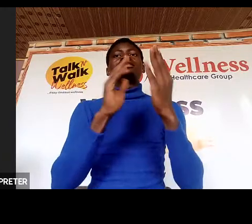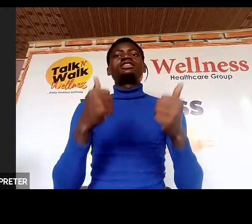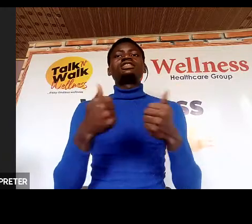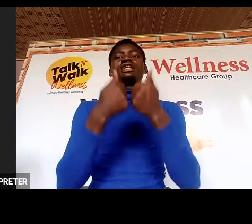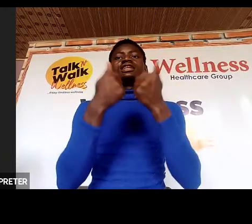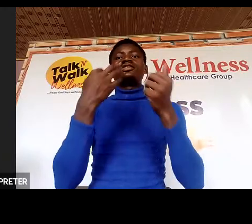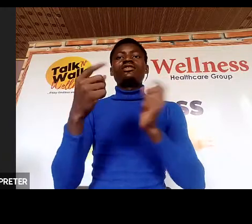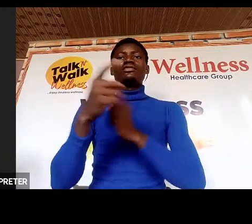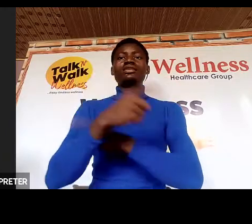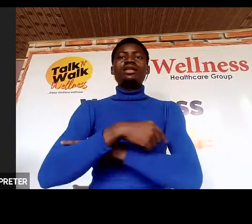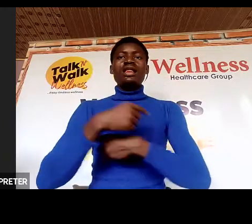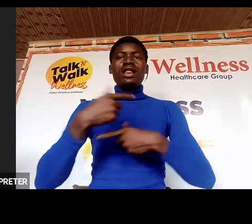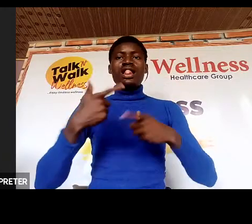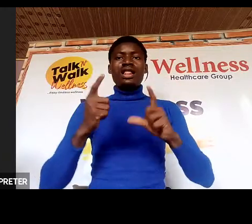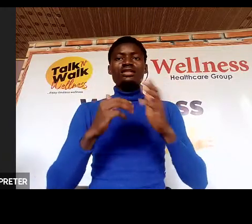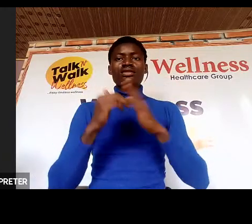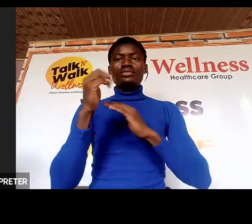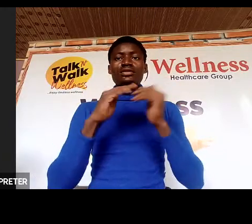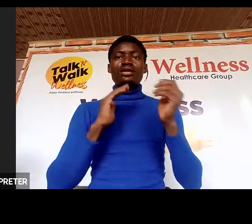on